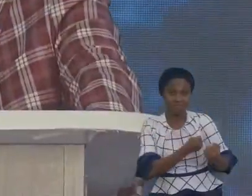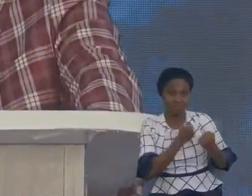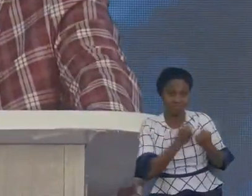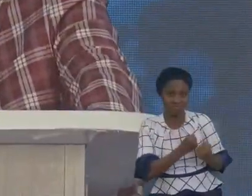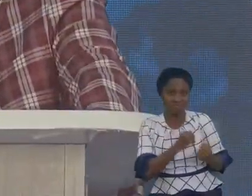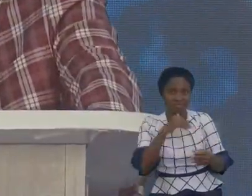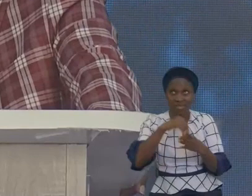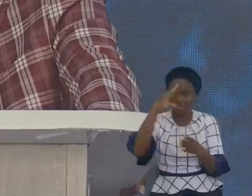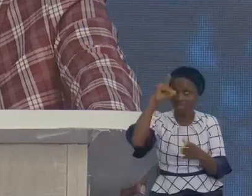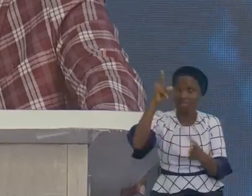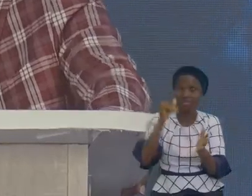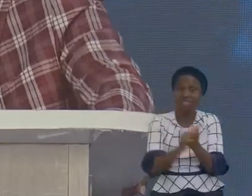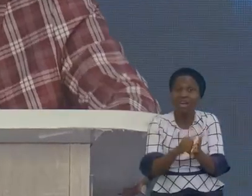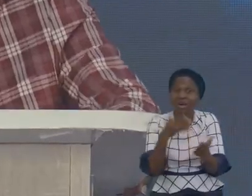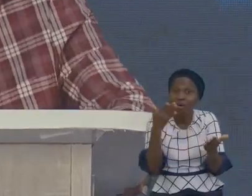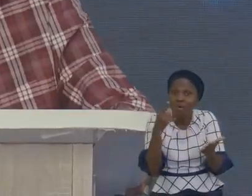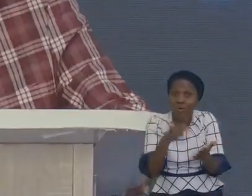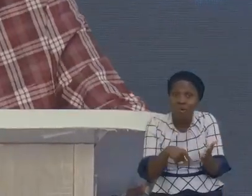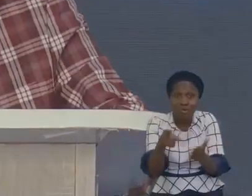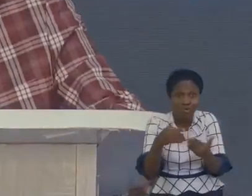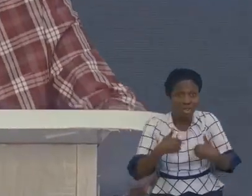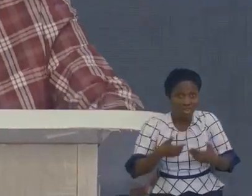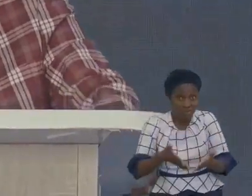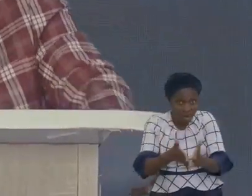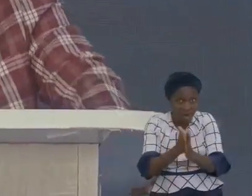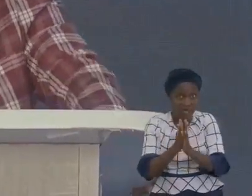He grants you.